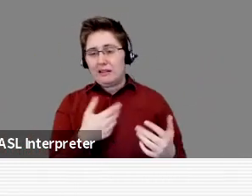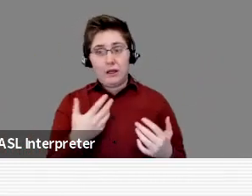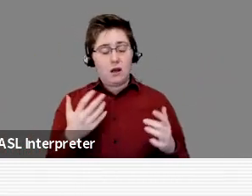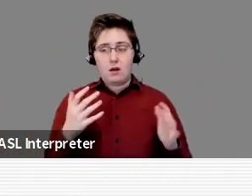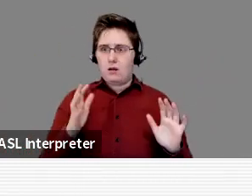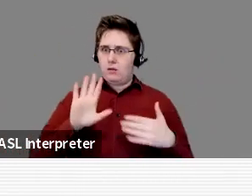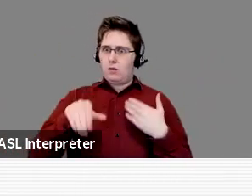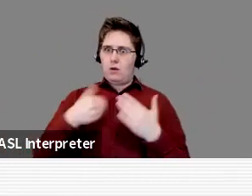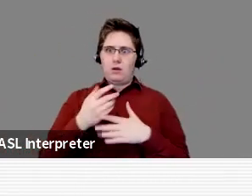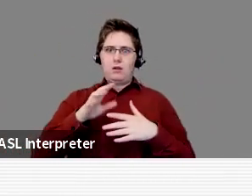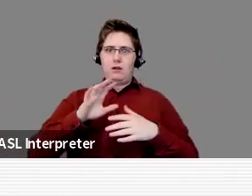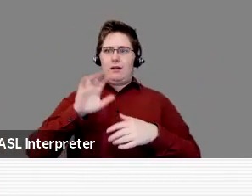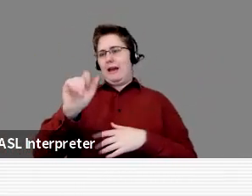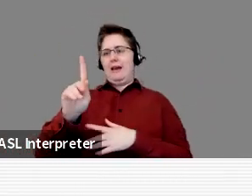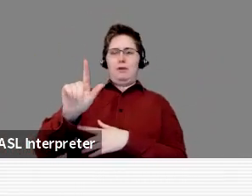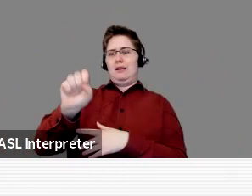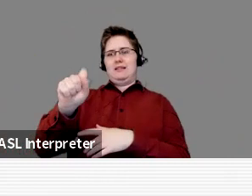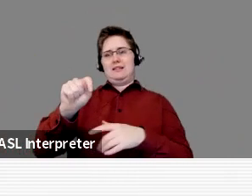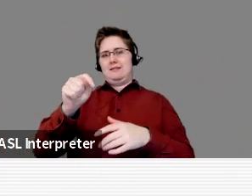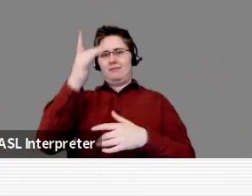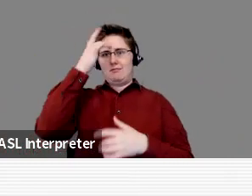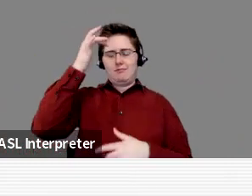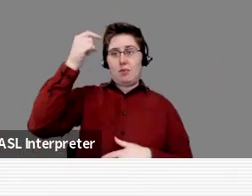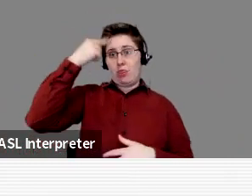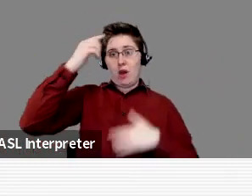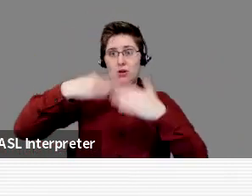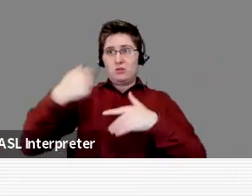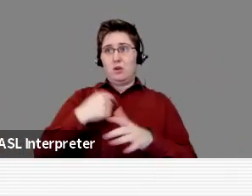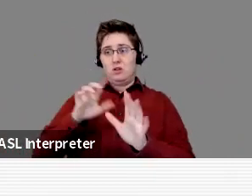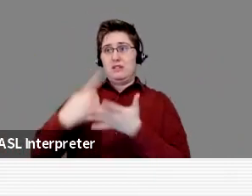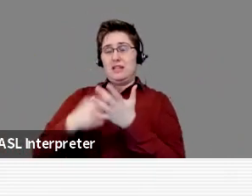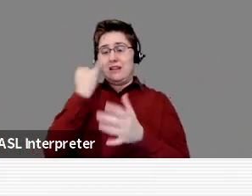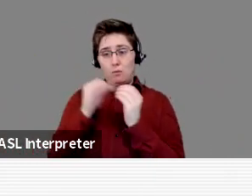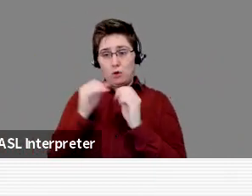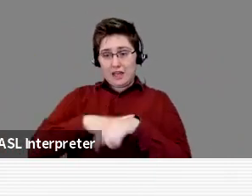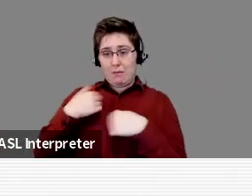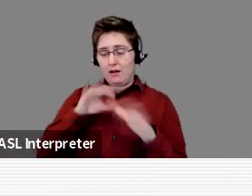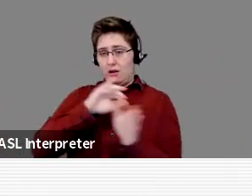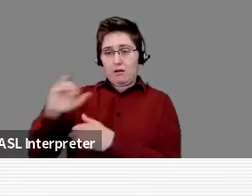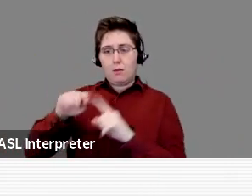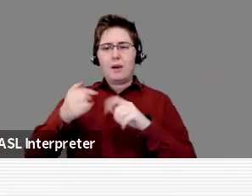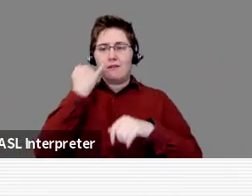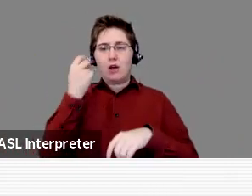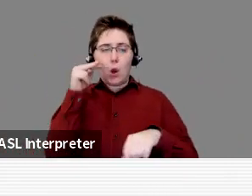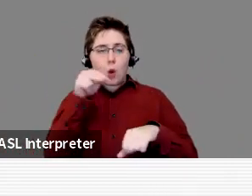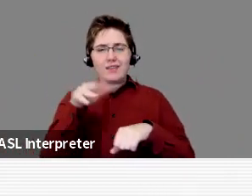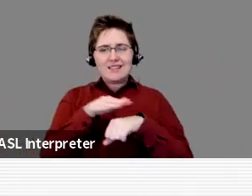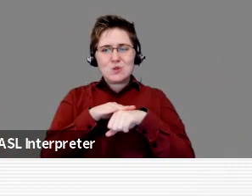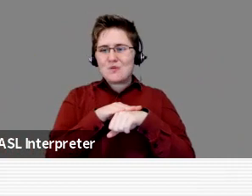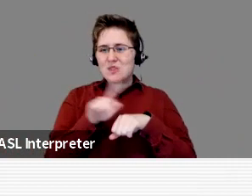whole bit of ableism that we could unpack if we had more time. But even just on its surface, if we wanted to just go with